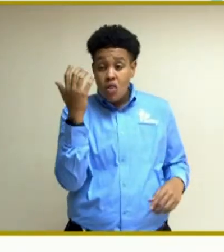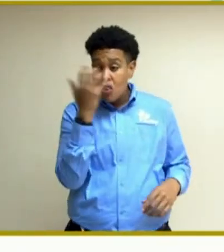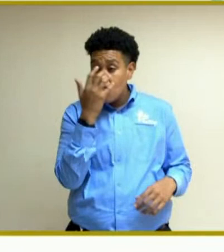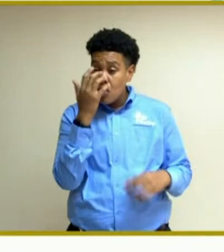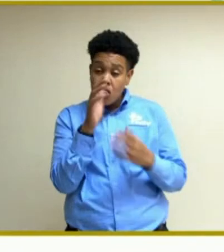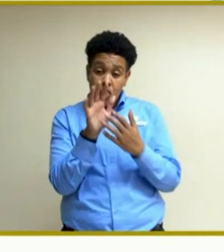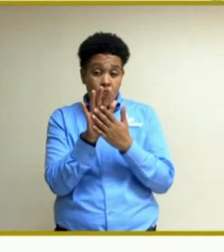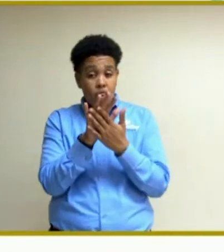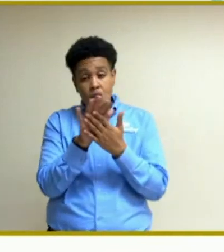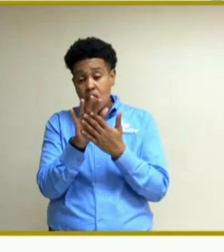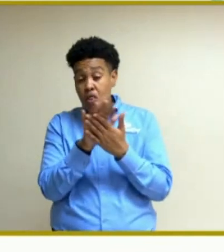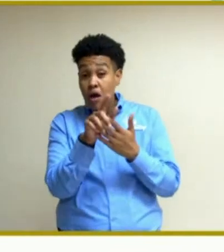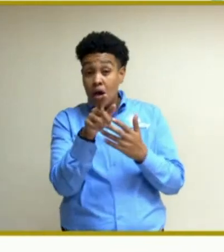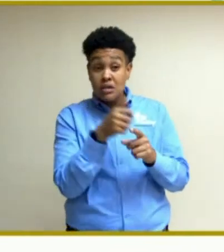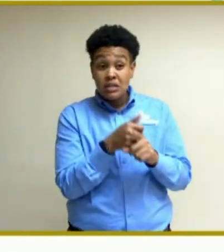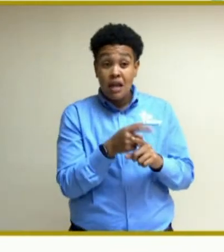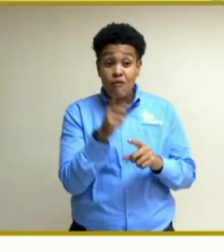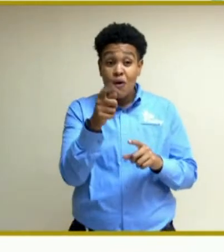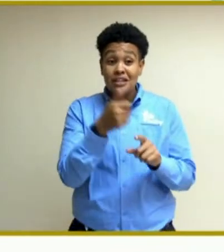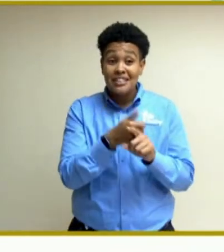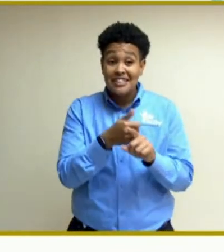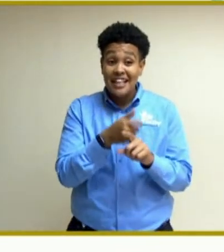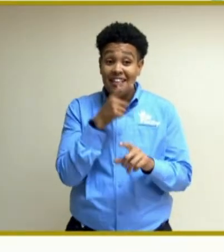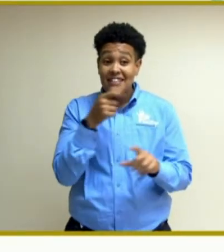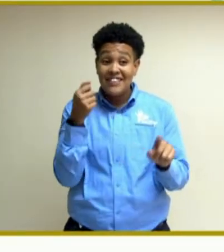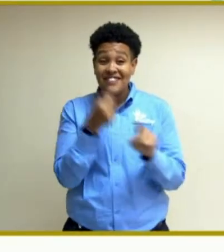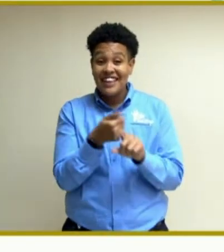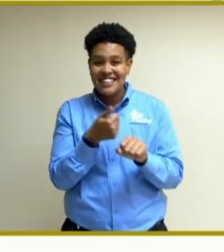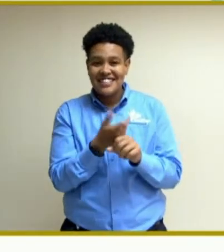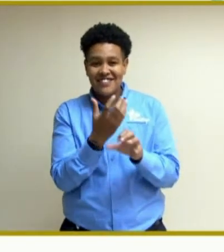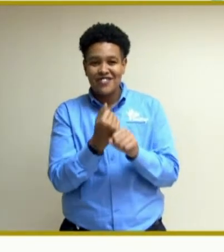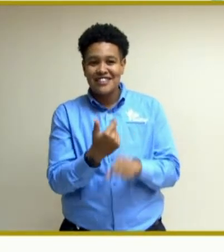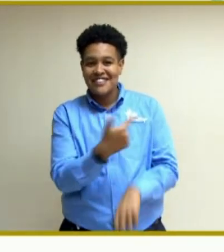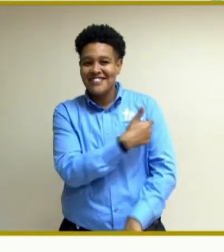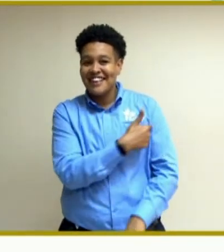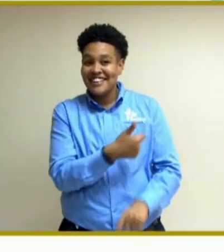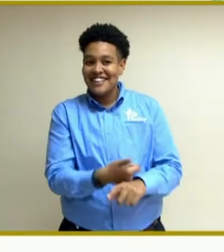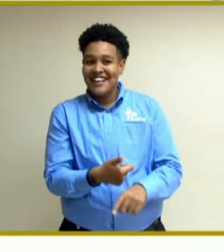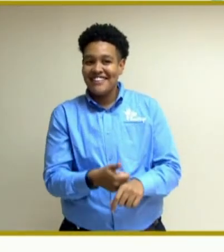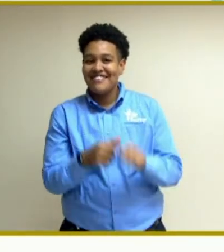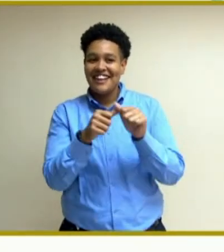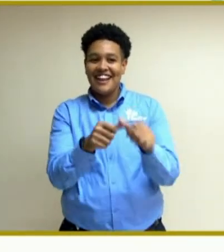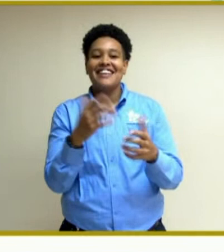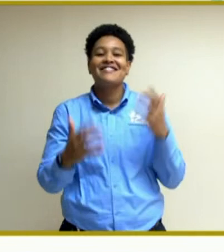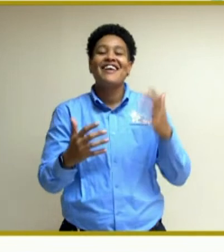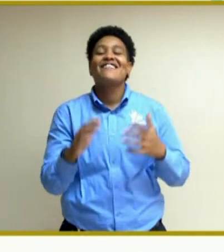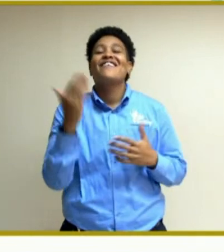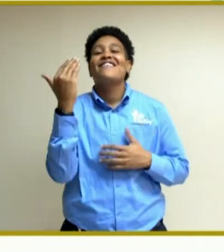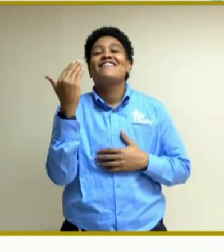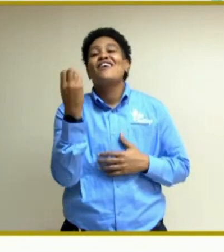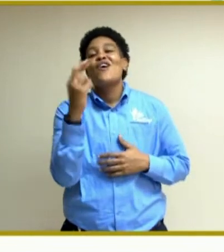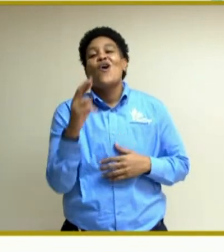really one of the side effects of receiving the vaccine. It lasts maybe for about 15 or so minutes, and